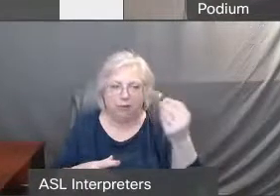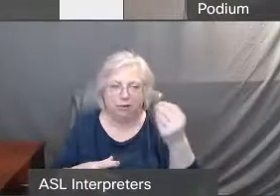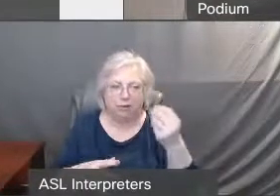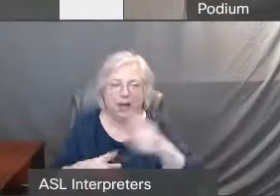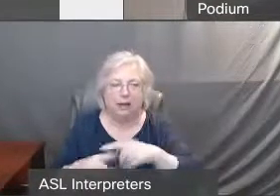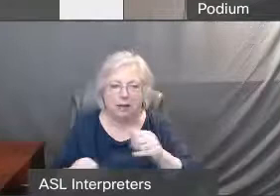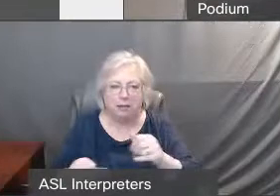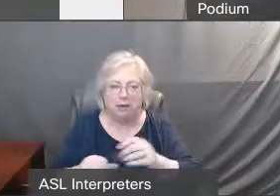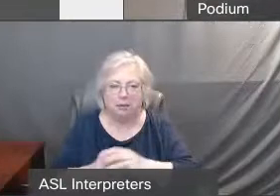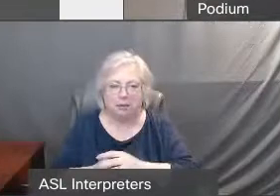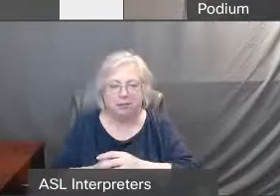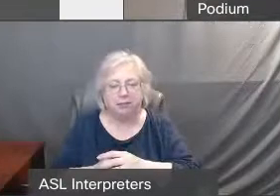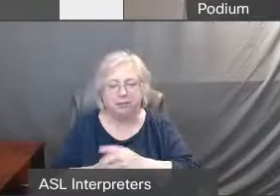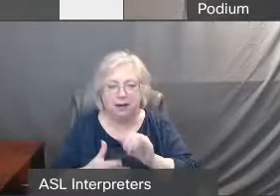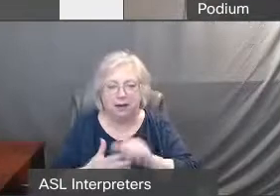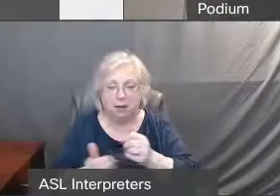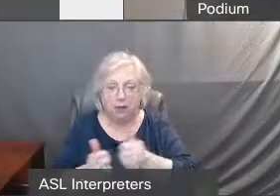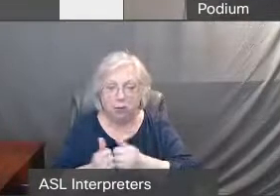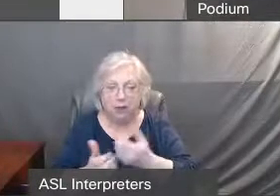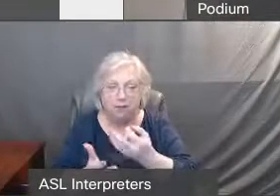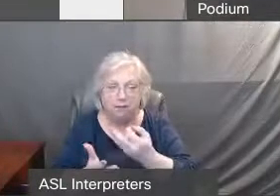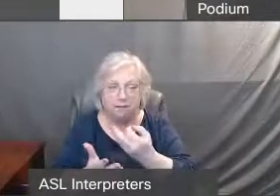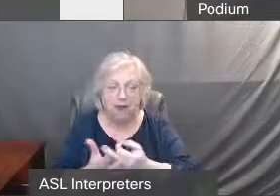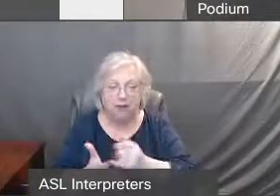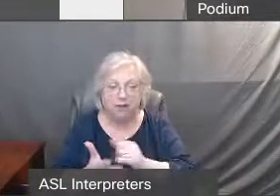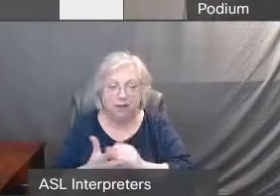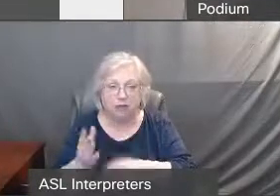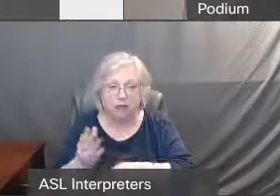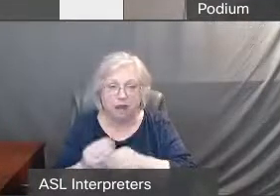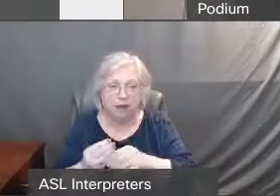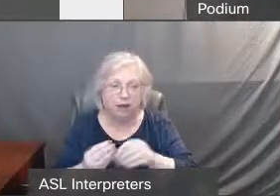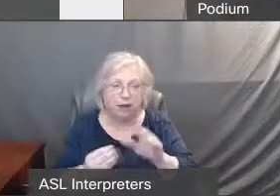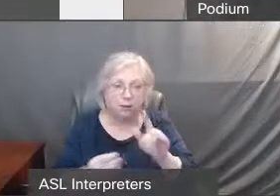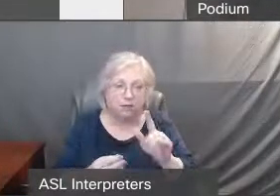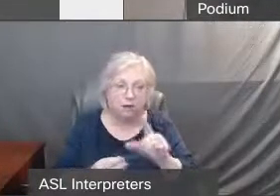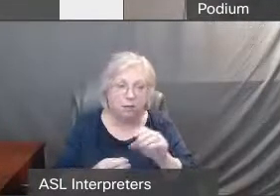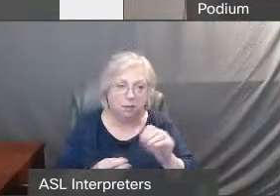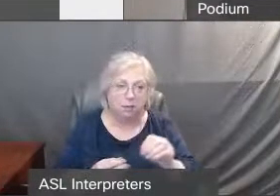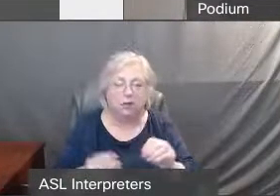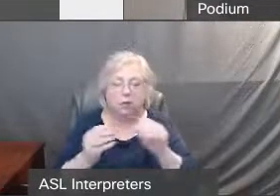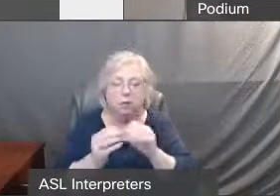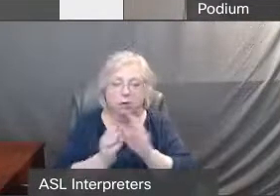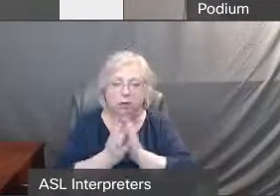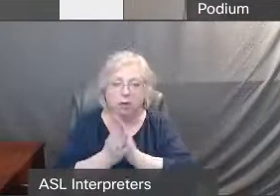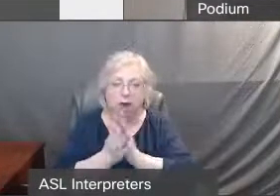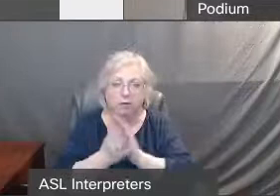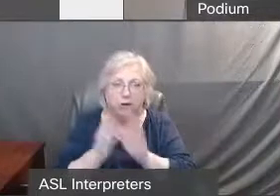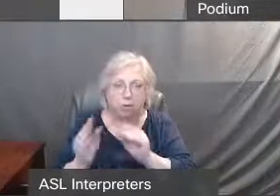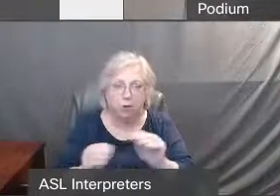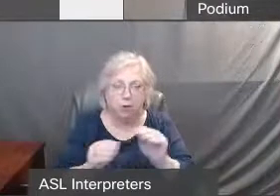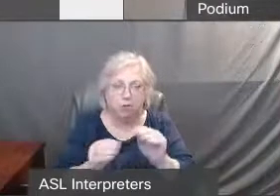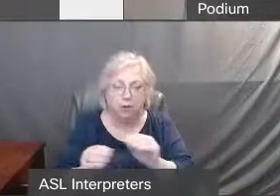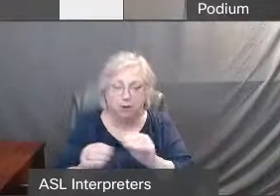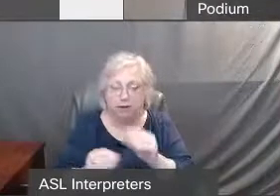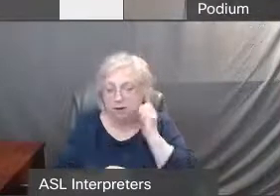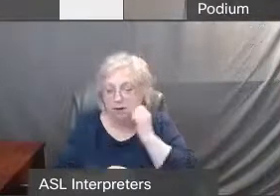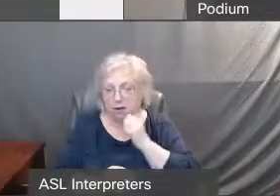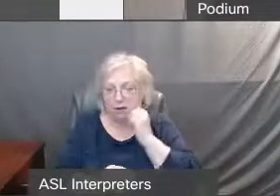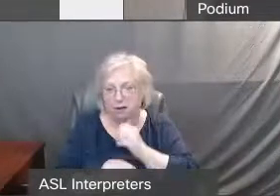Is that with the fact that you're adding 100 or a 25% additional traffic movements on a daily